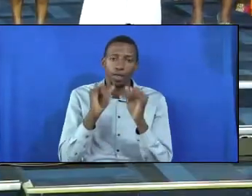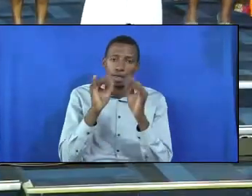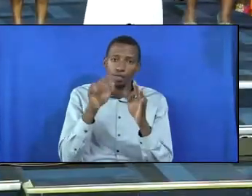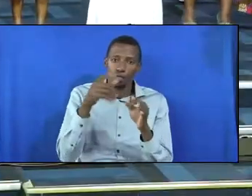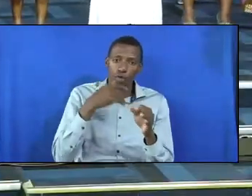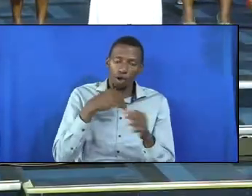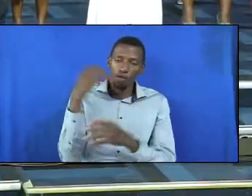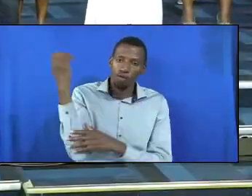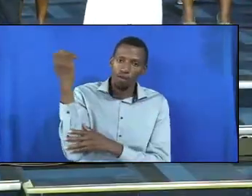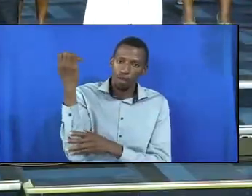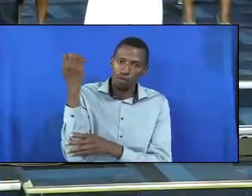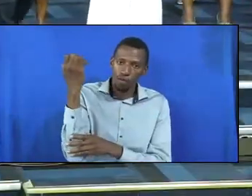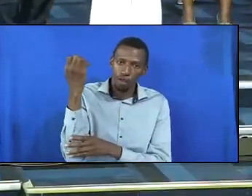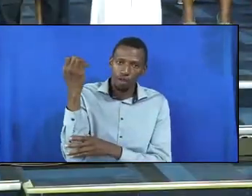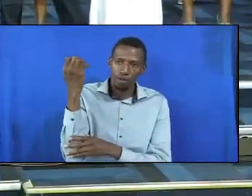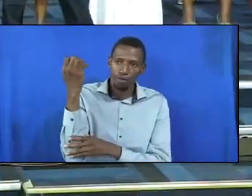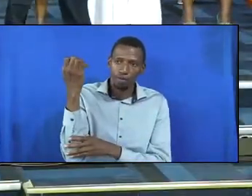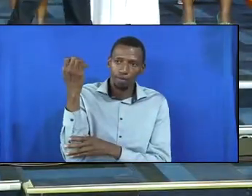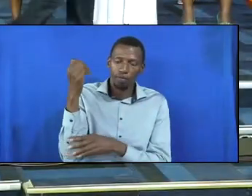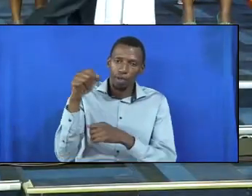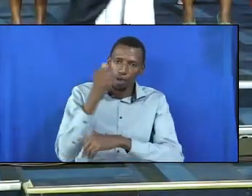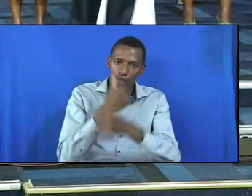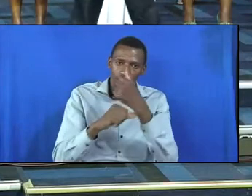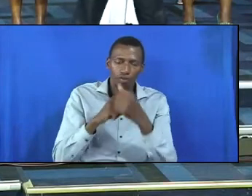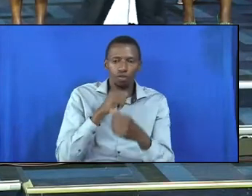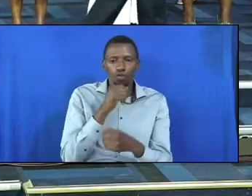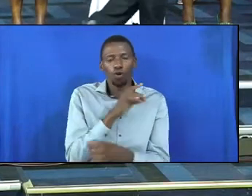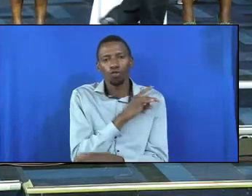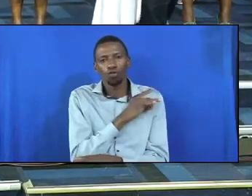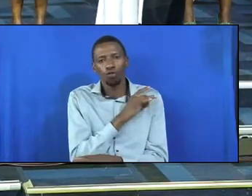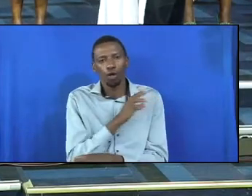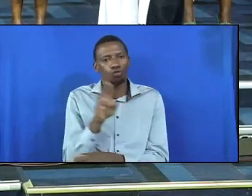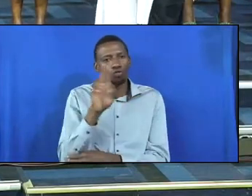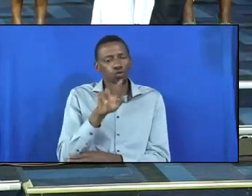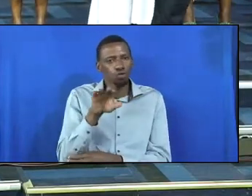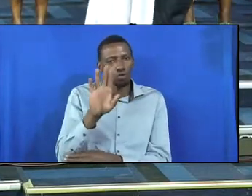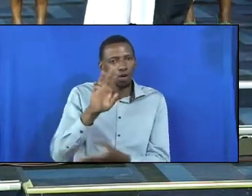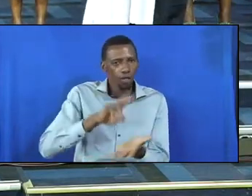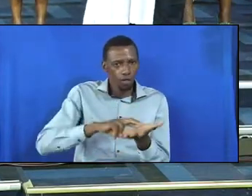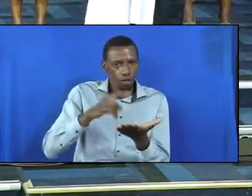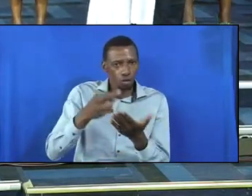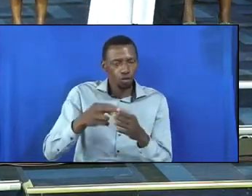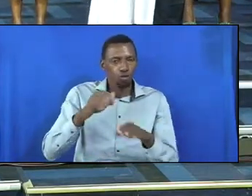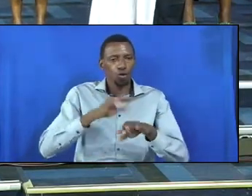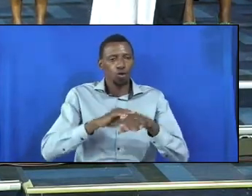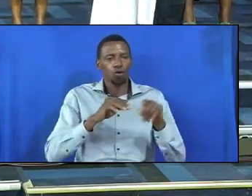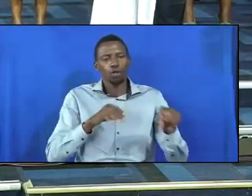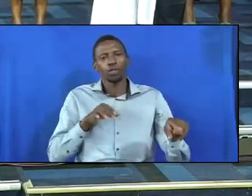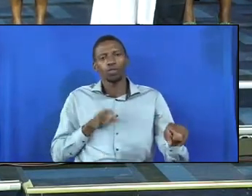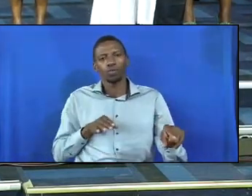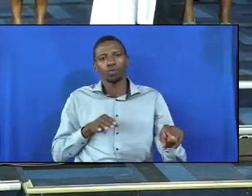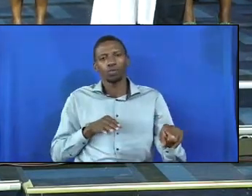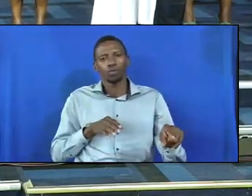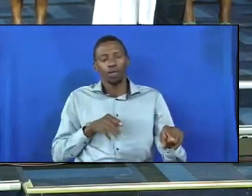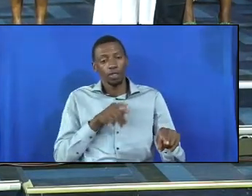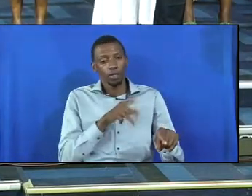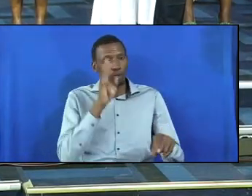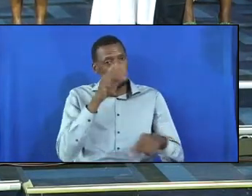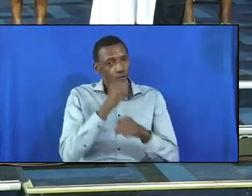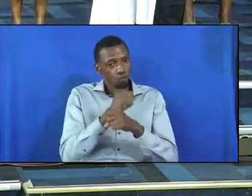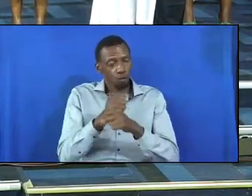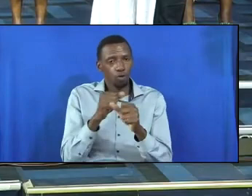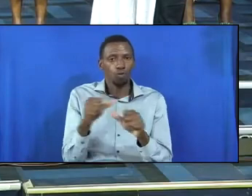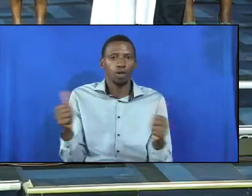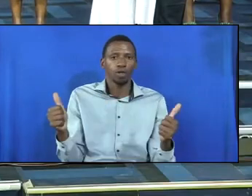activity, don't fear spending resources on this lady. She will produce, she will